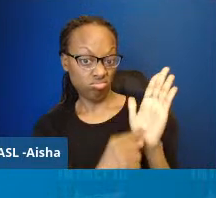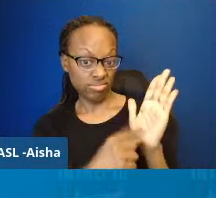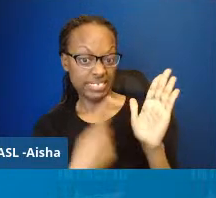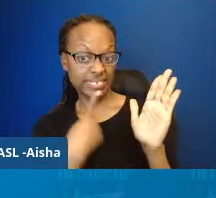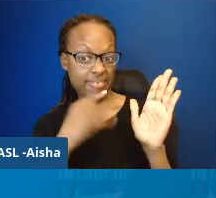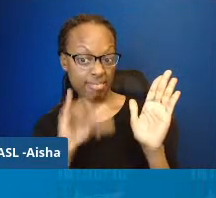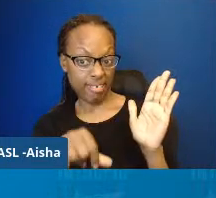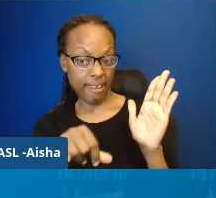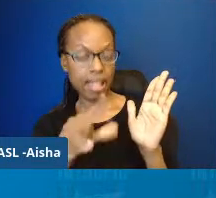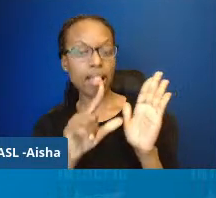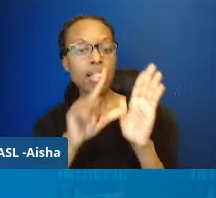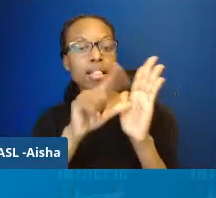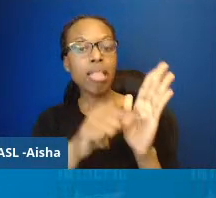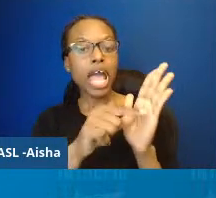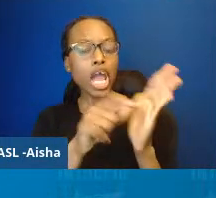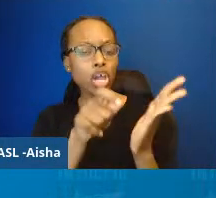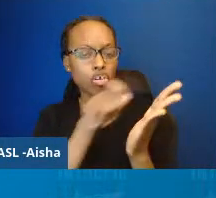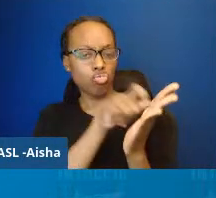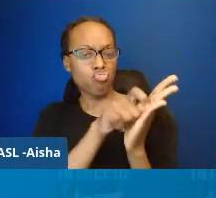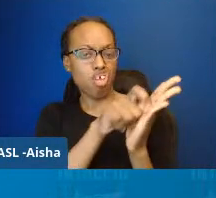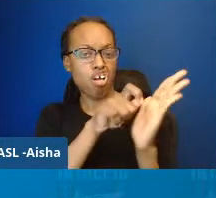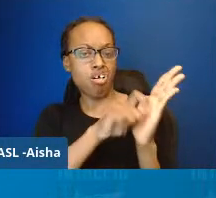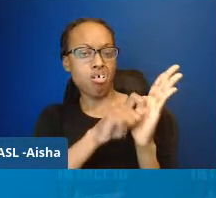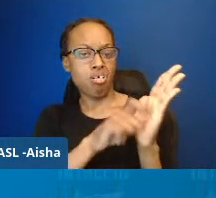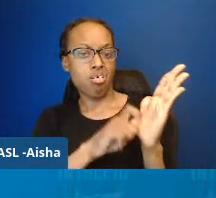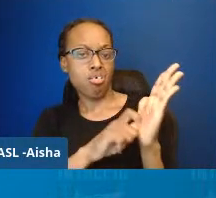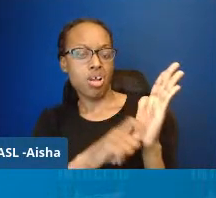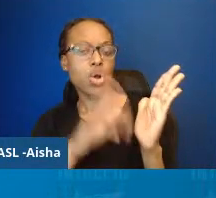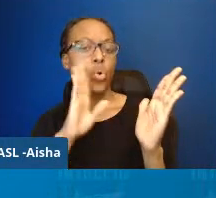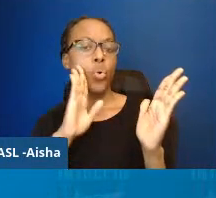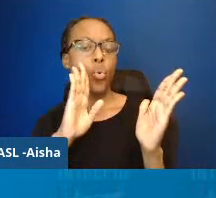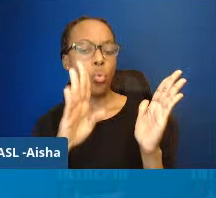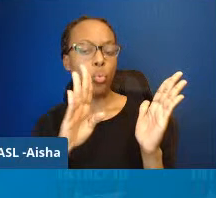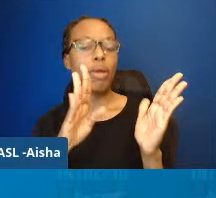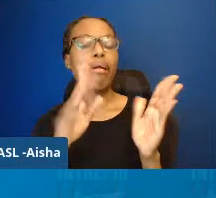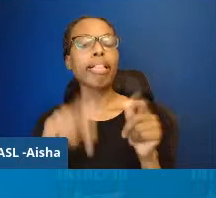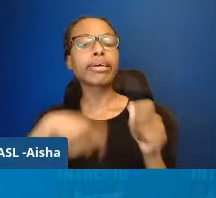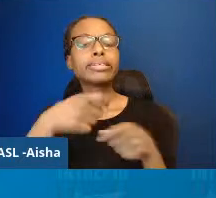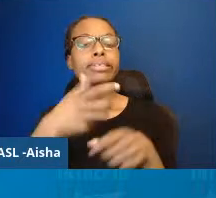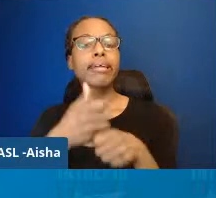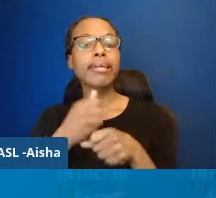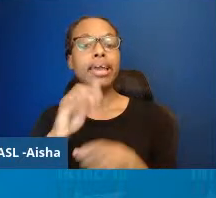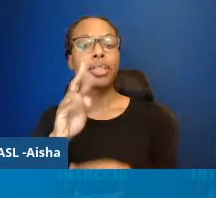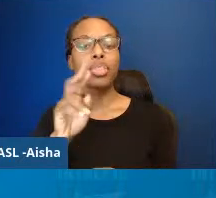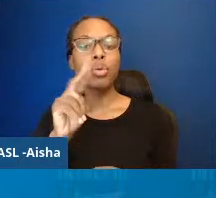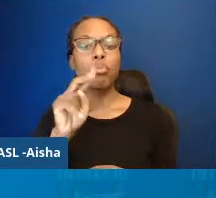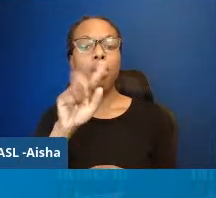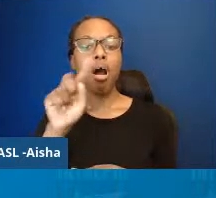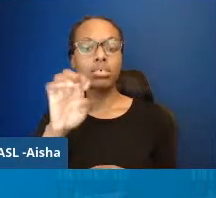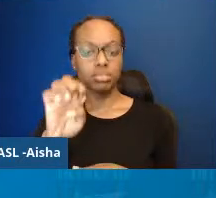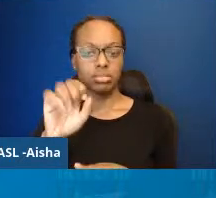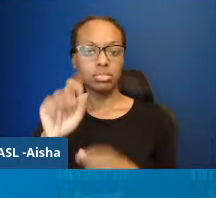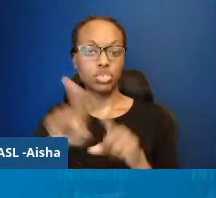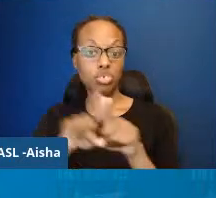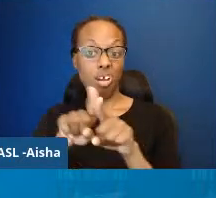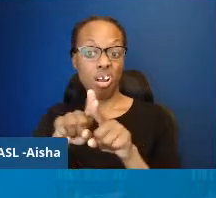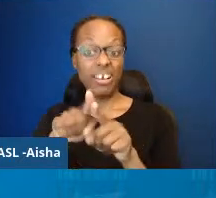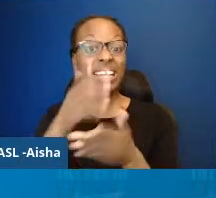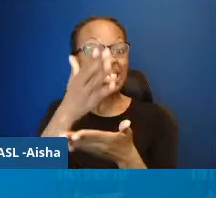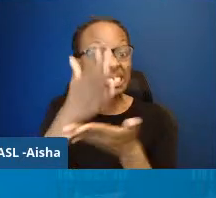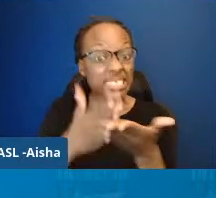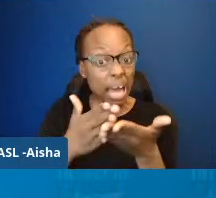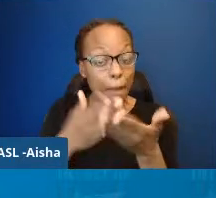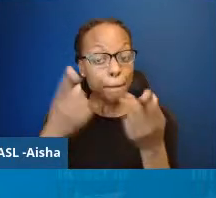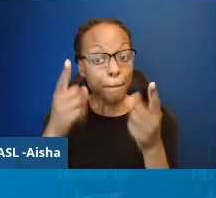they had actually received the Navy Cross, but then they were ordered to return it. Apparently, some of them did. Some never received